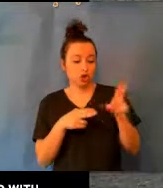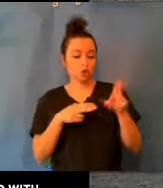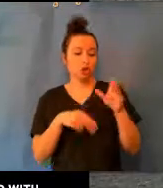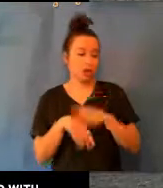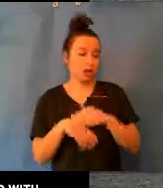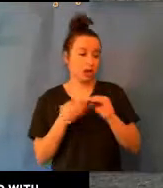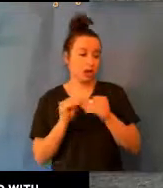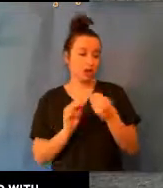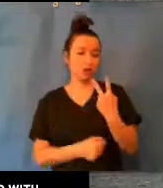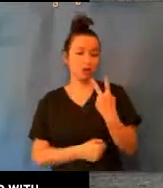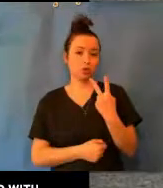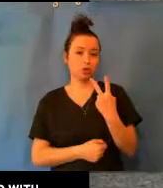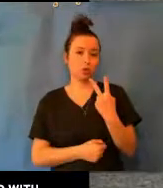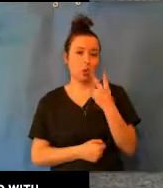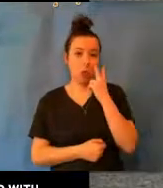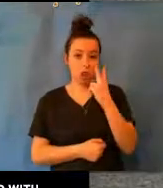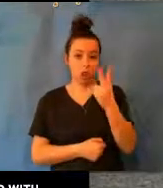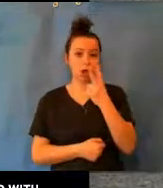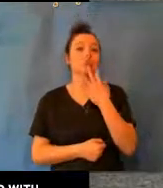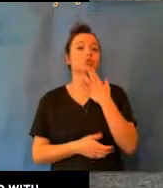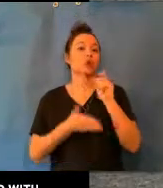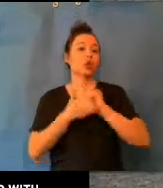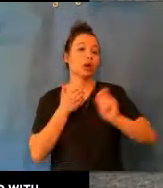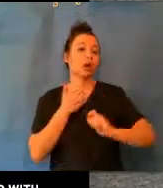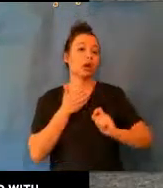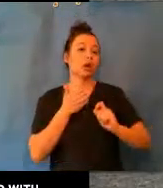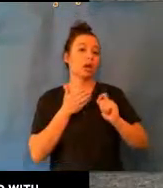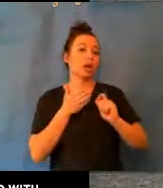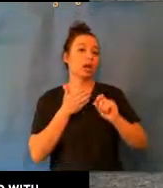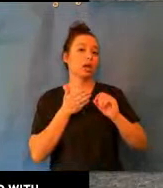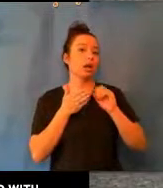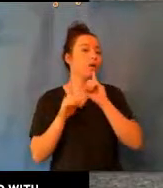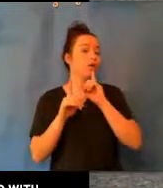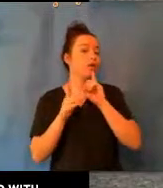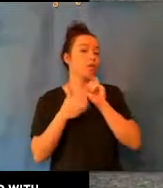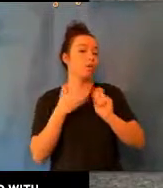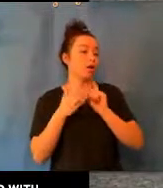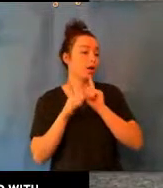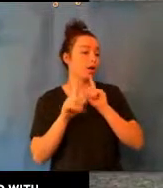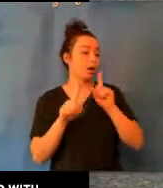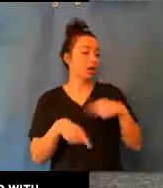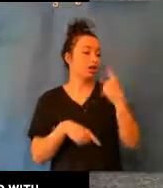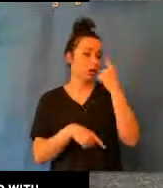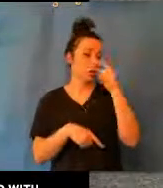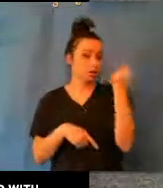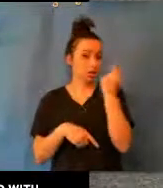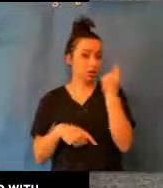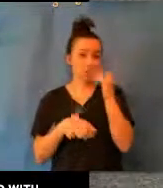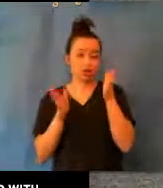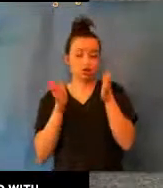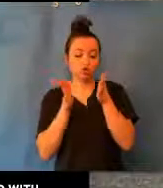number 2. So look at your pictures and write the answer for which one is shorter than number